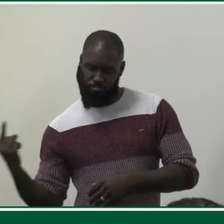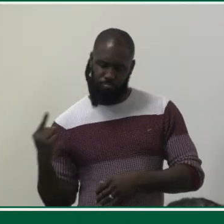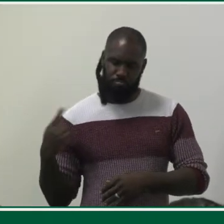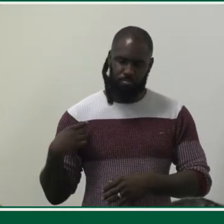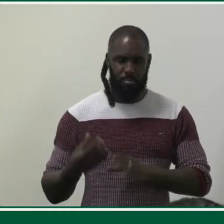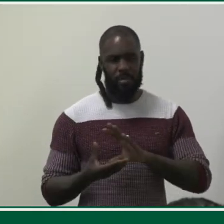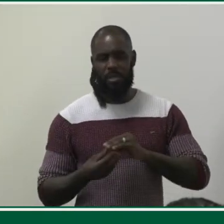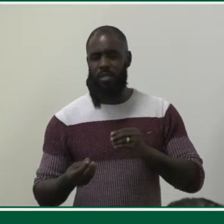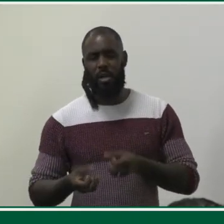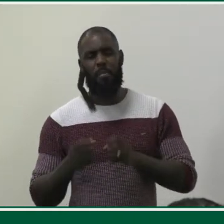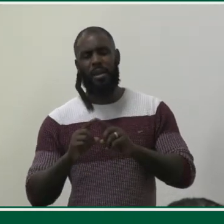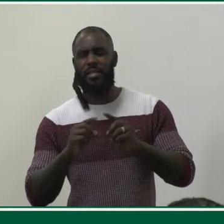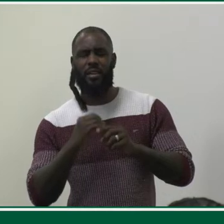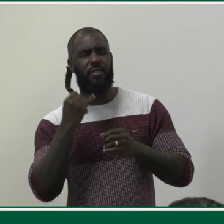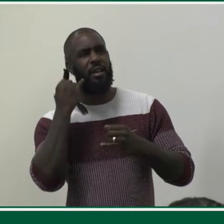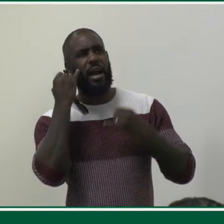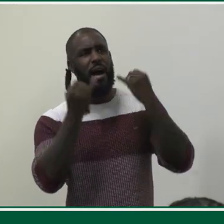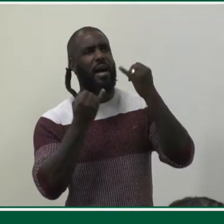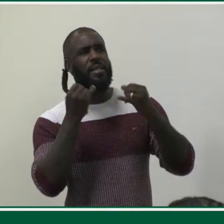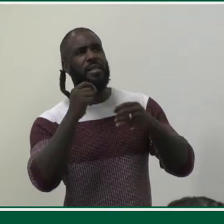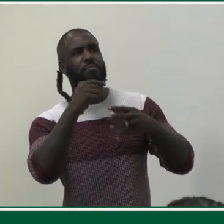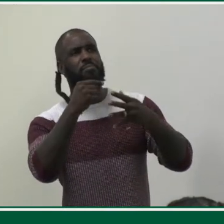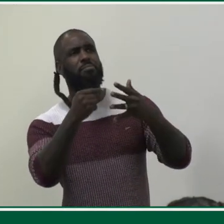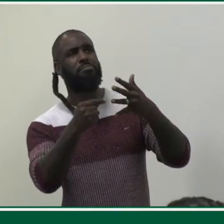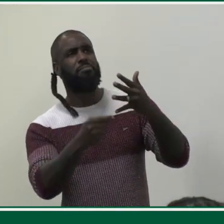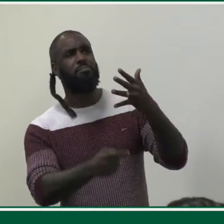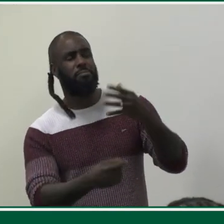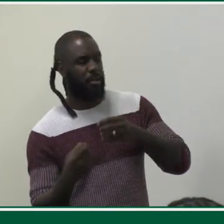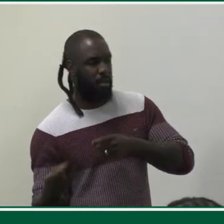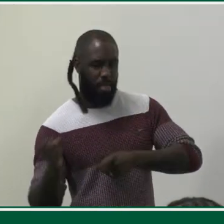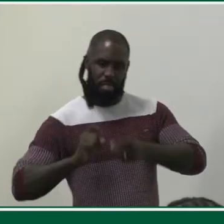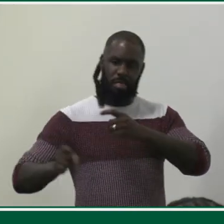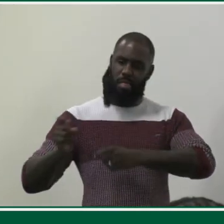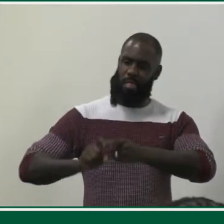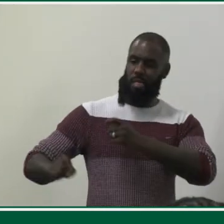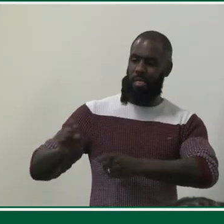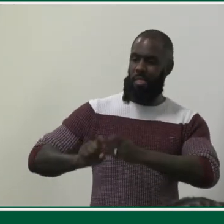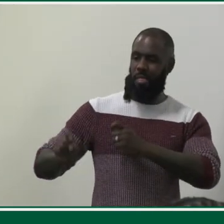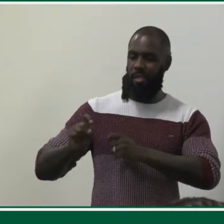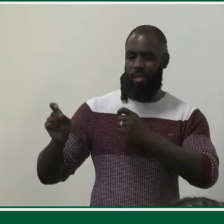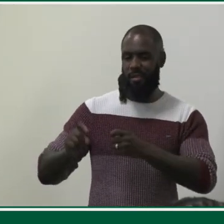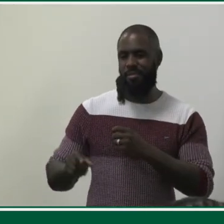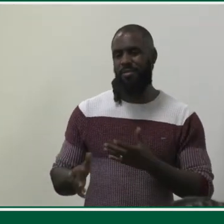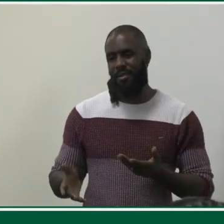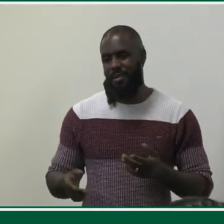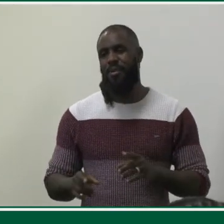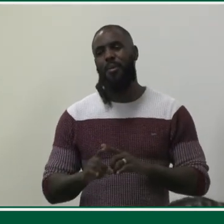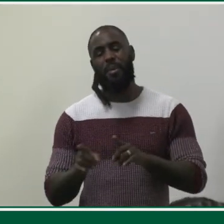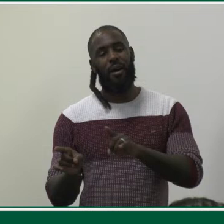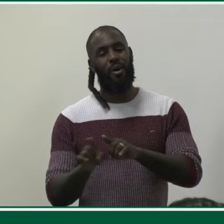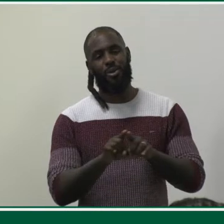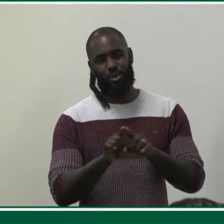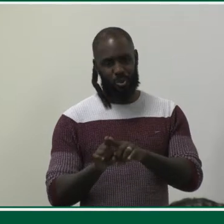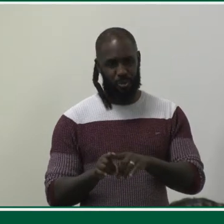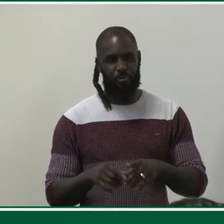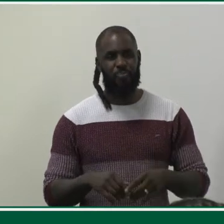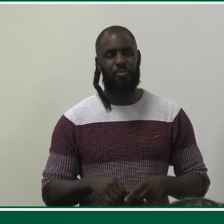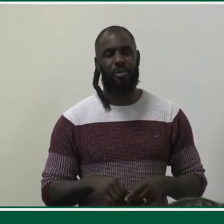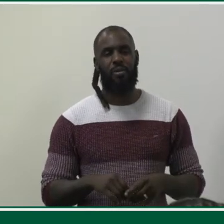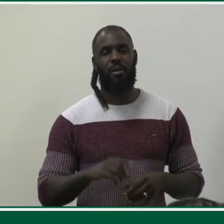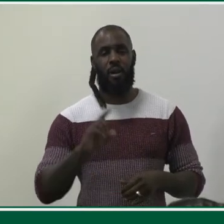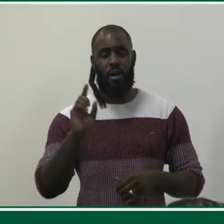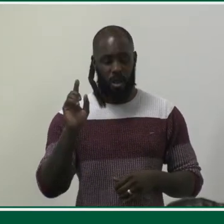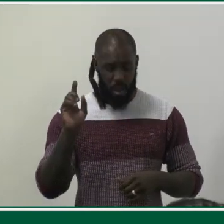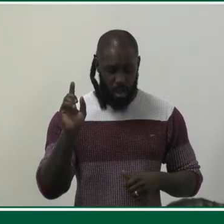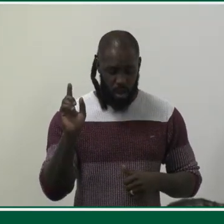a plethora of ideas, so we're gonna have to connect shortly after this. But also, we also had our first